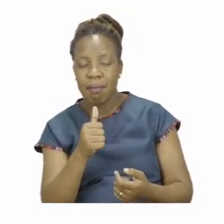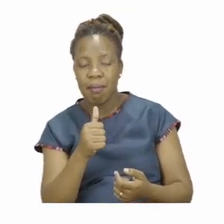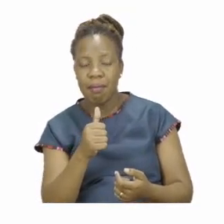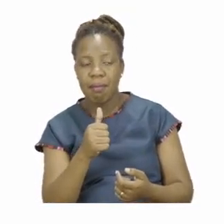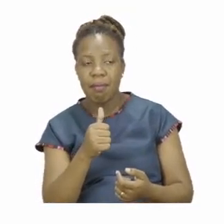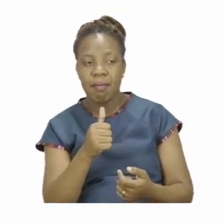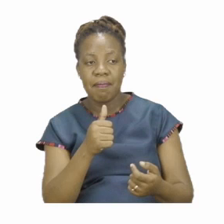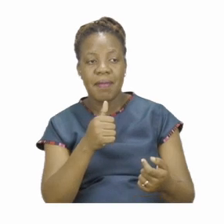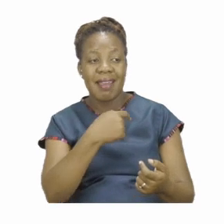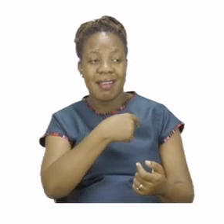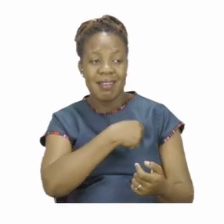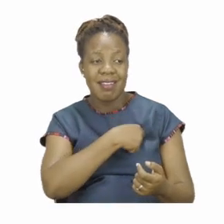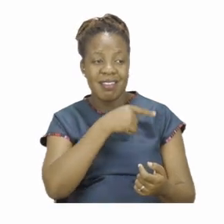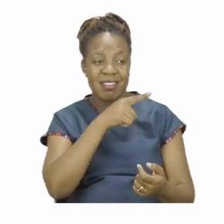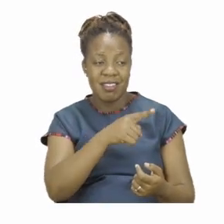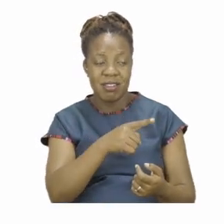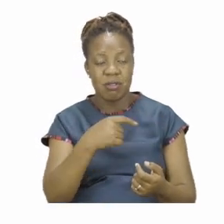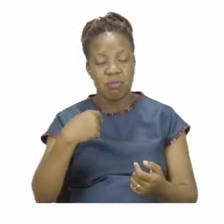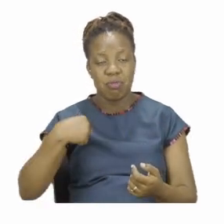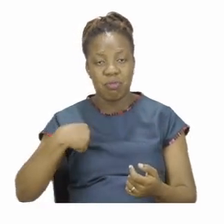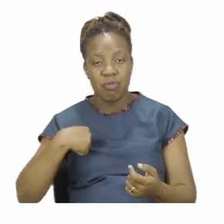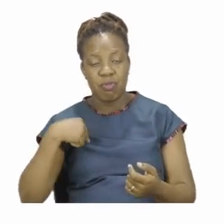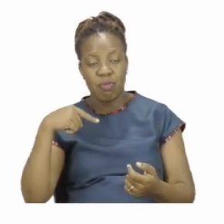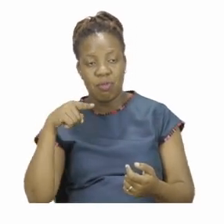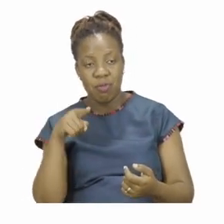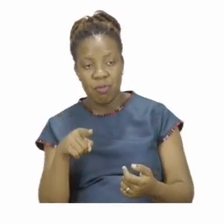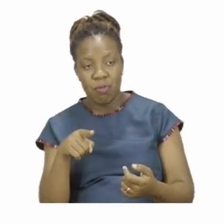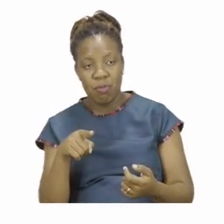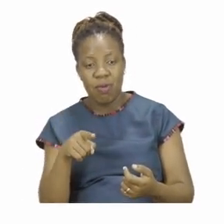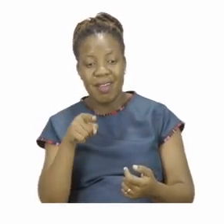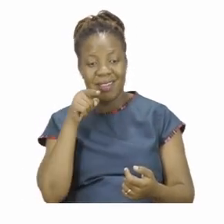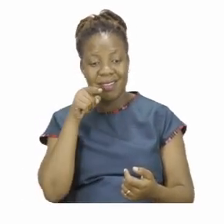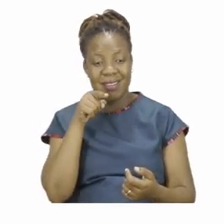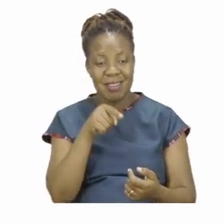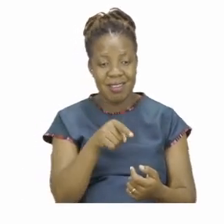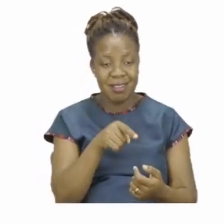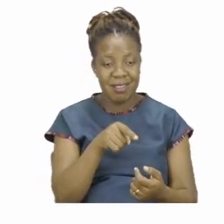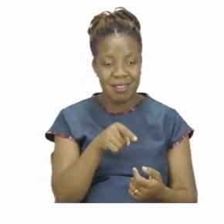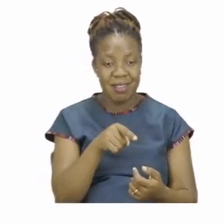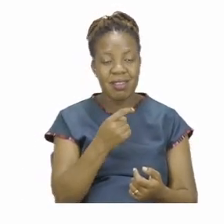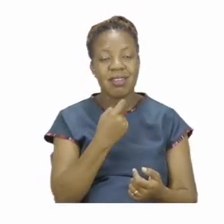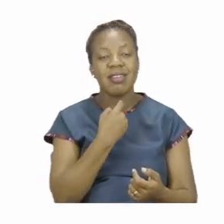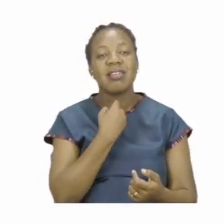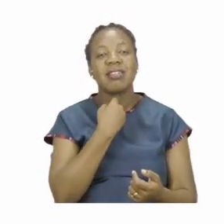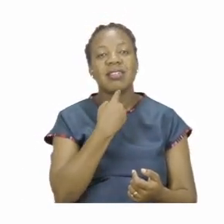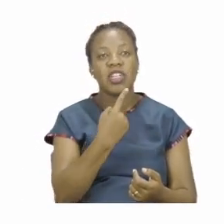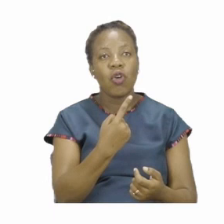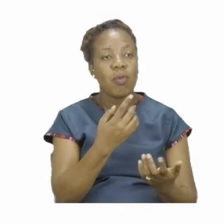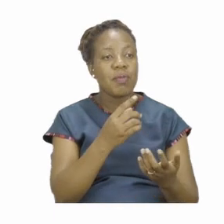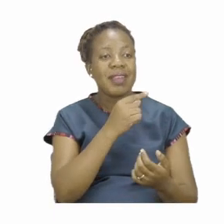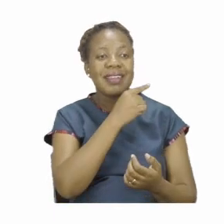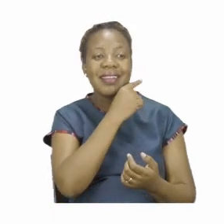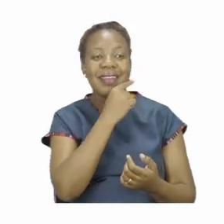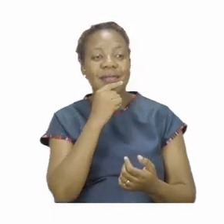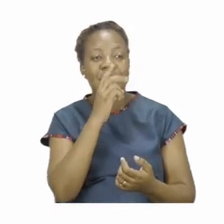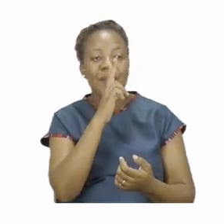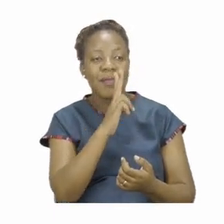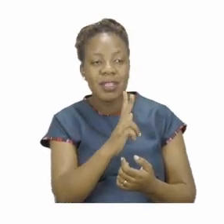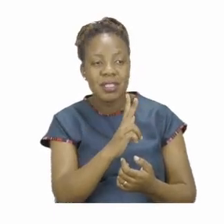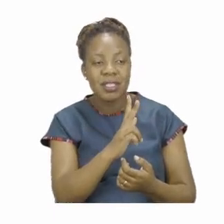of someone, we say is. Mary is.